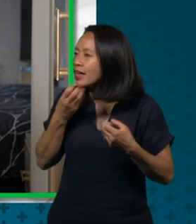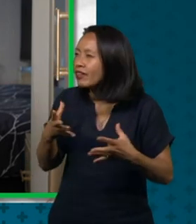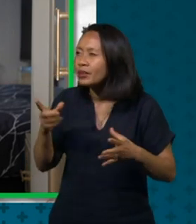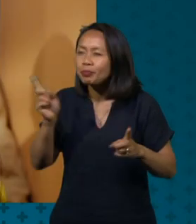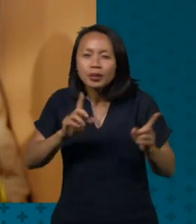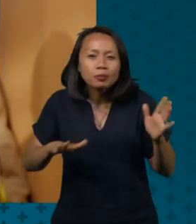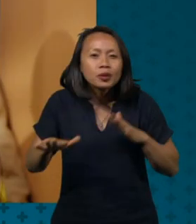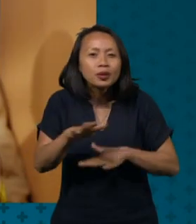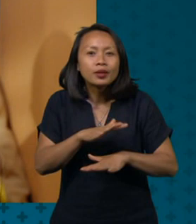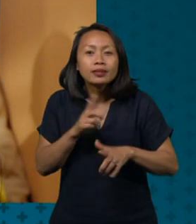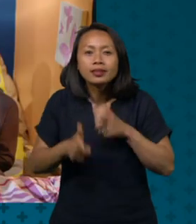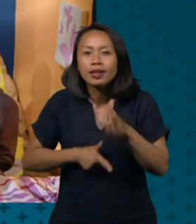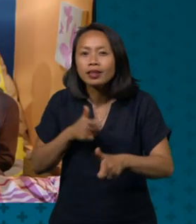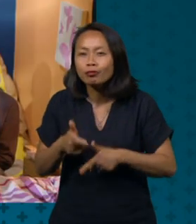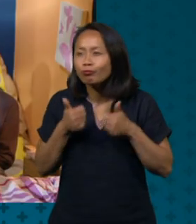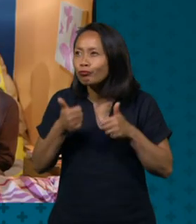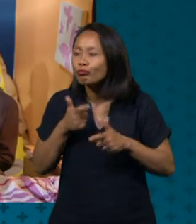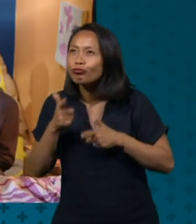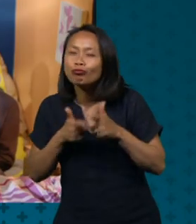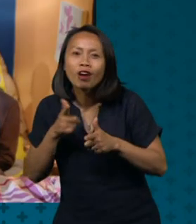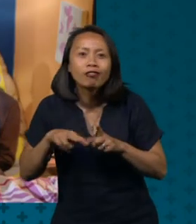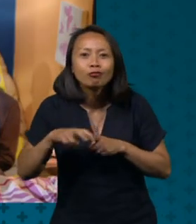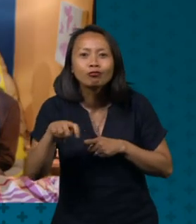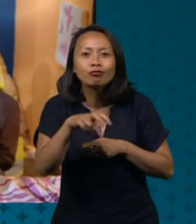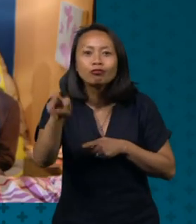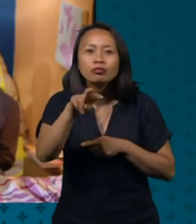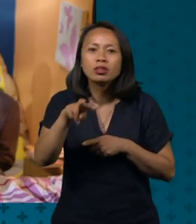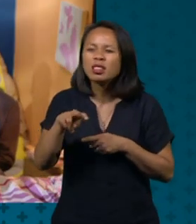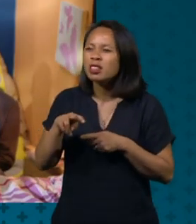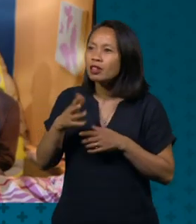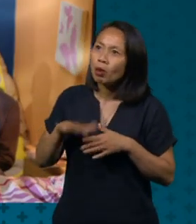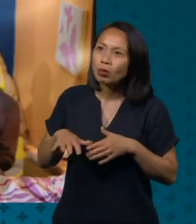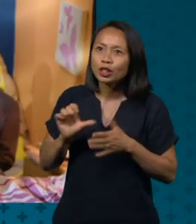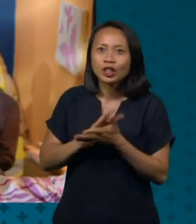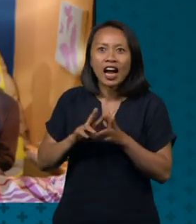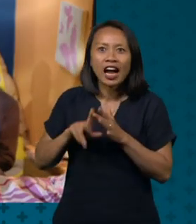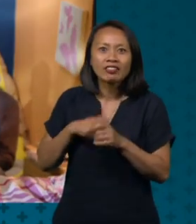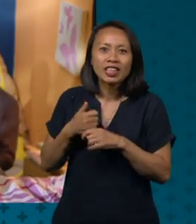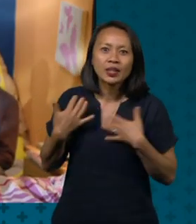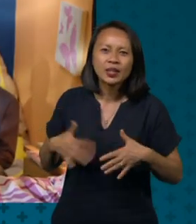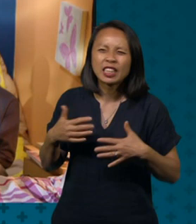chafing. Chafing? What's that? It means he's got a sore bum.